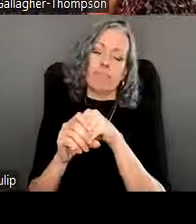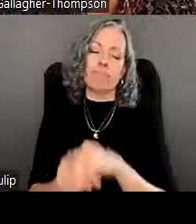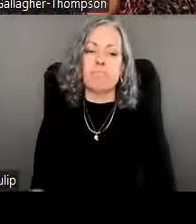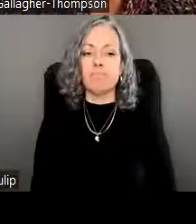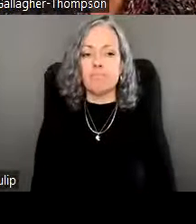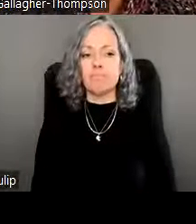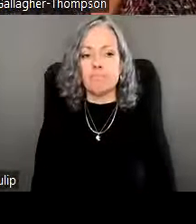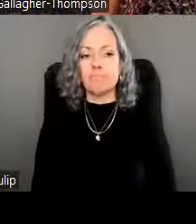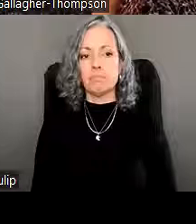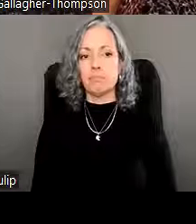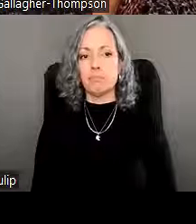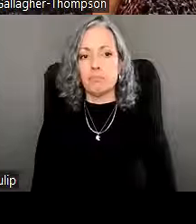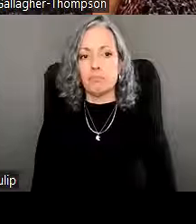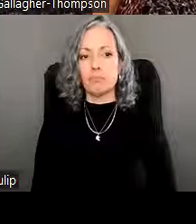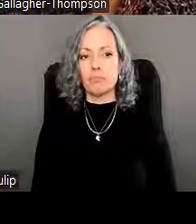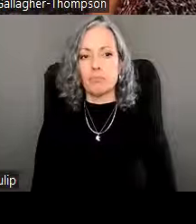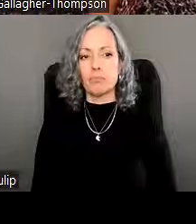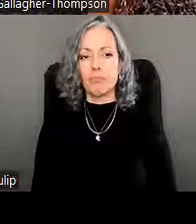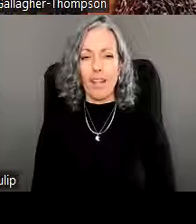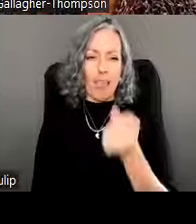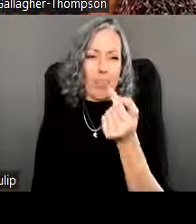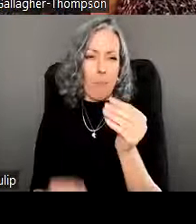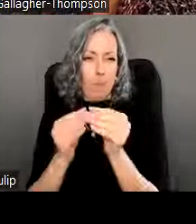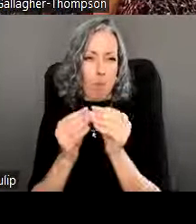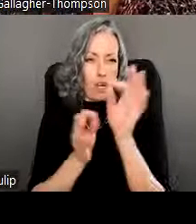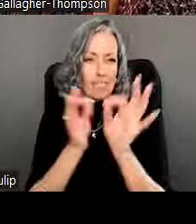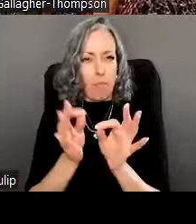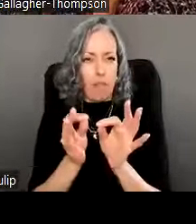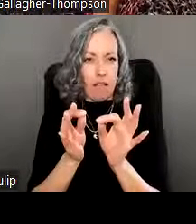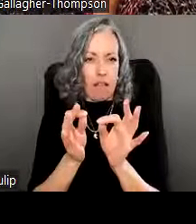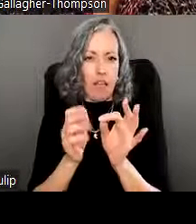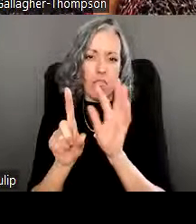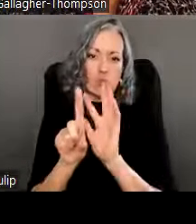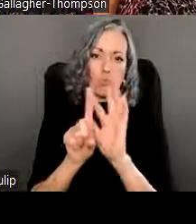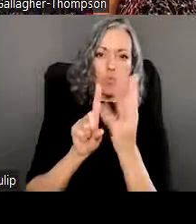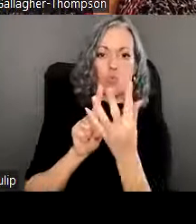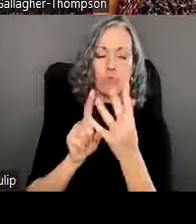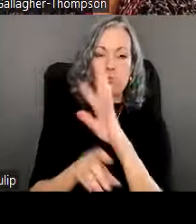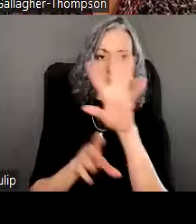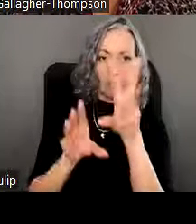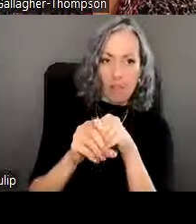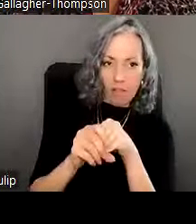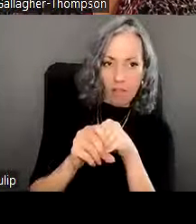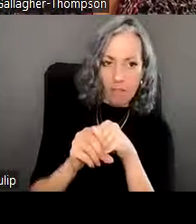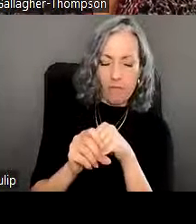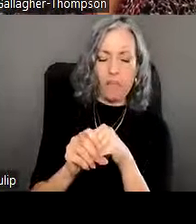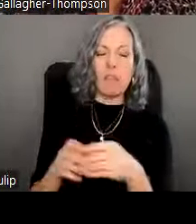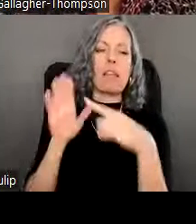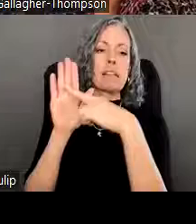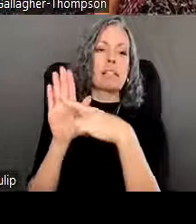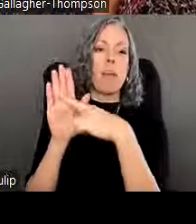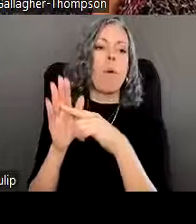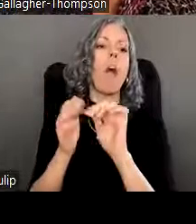please. Is a little more on the sociocultural context, and I'll just give another example here of